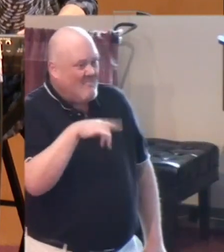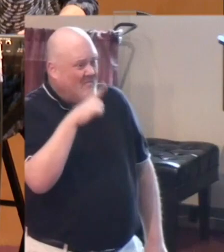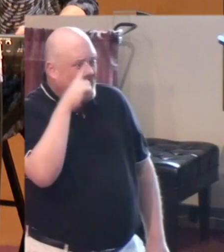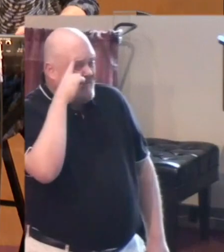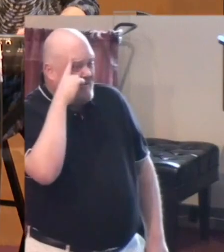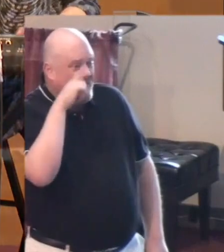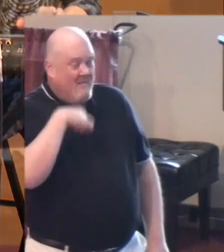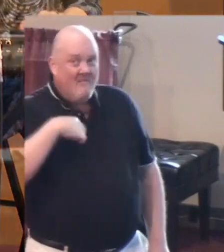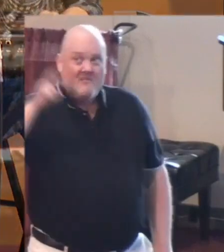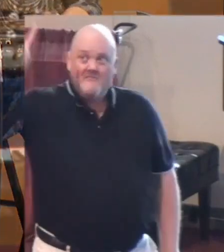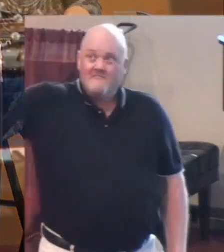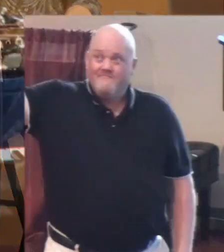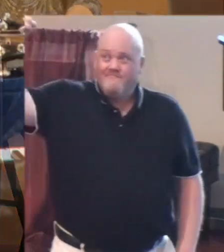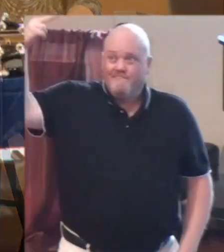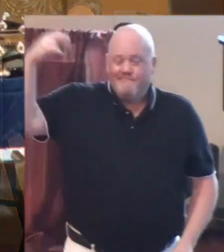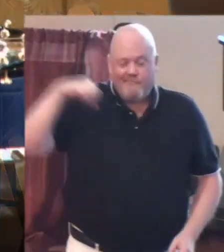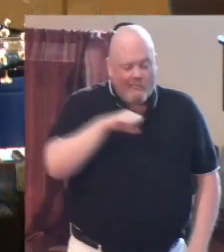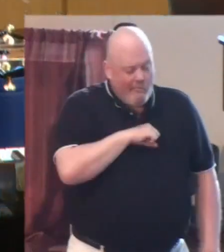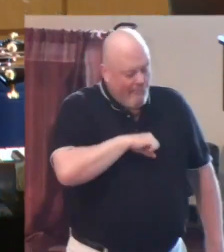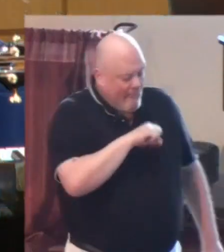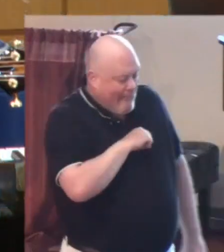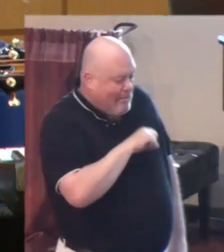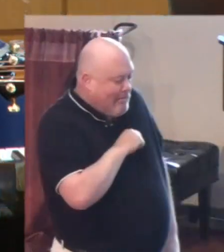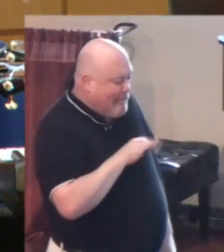makes God laugh when we make